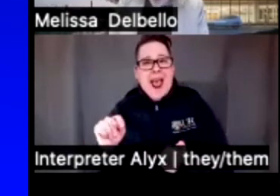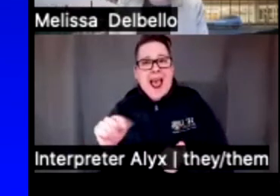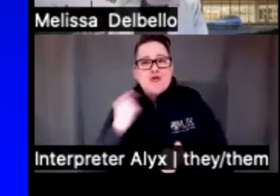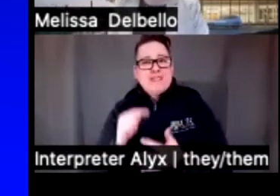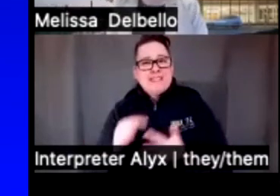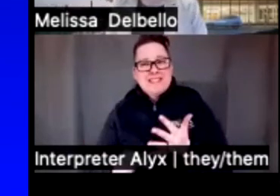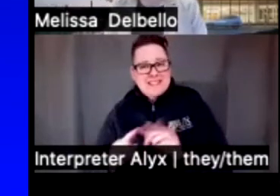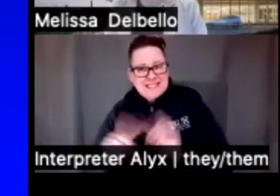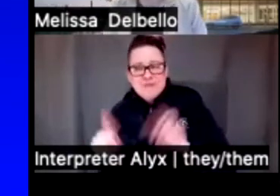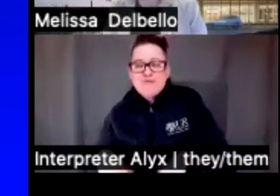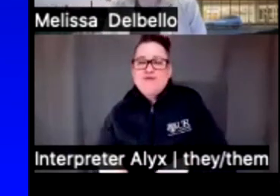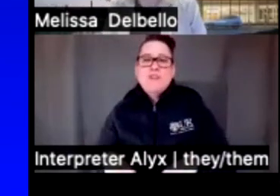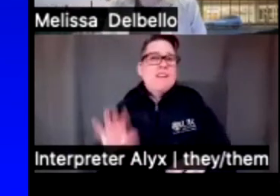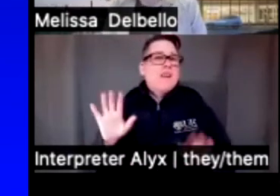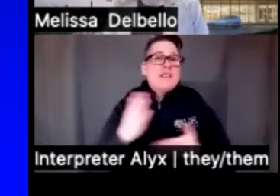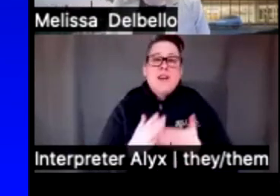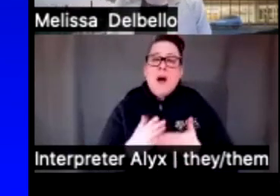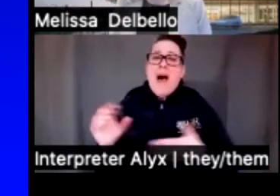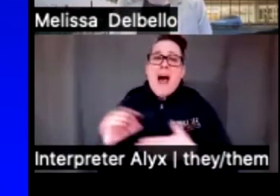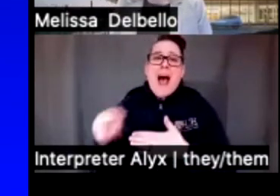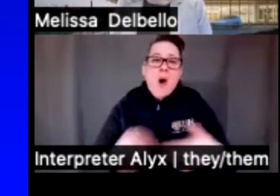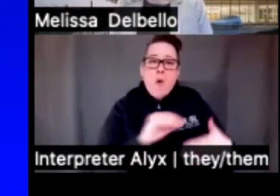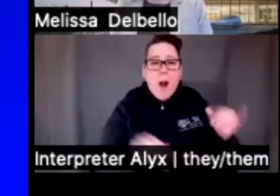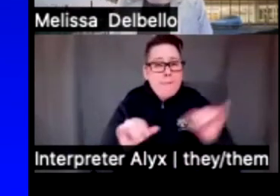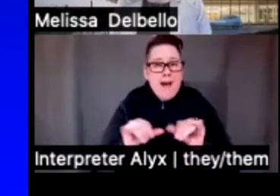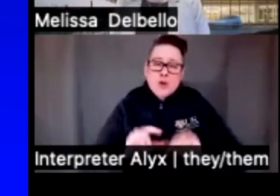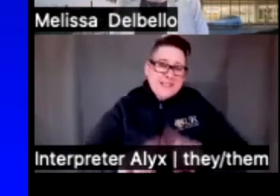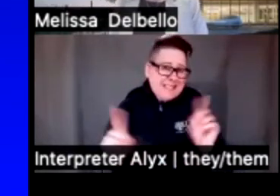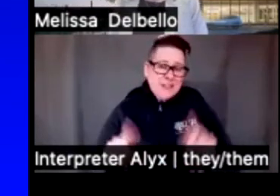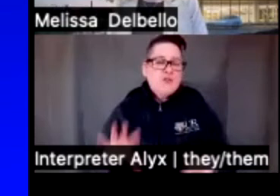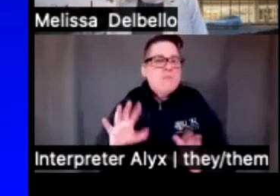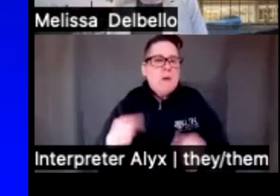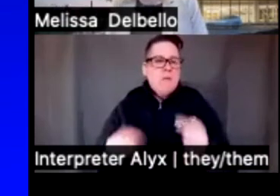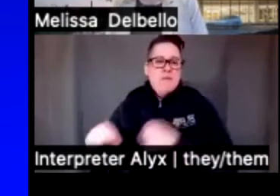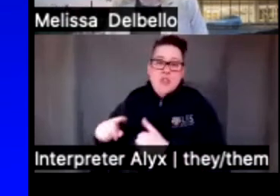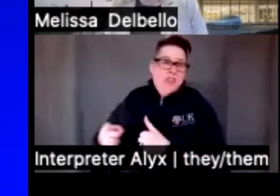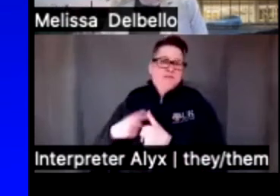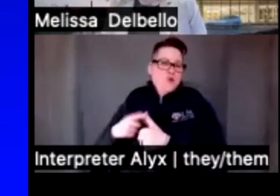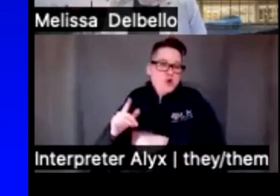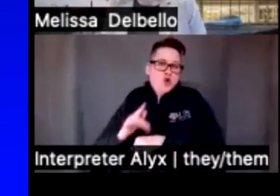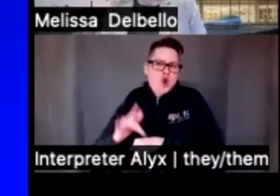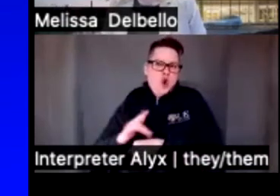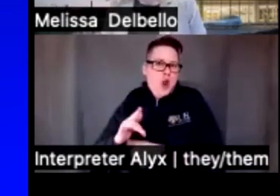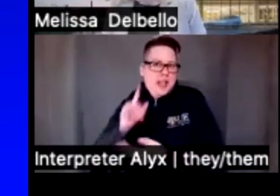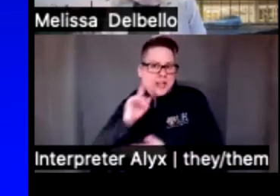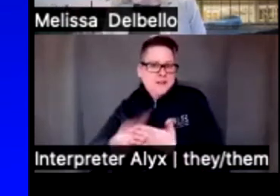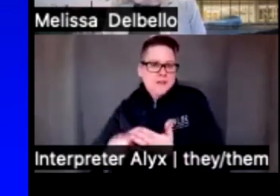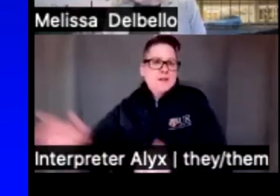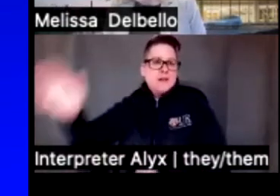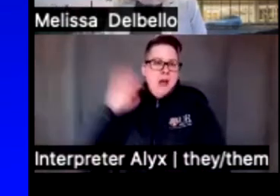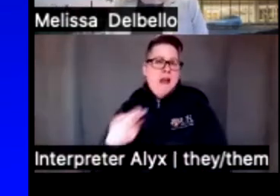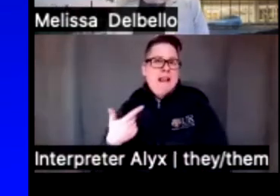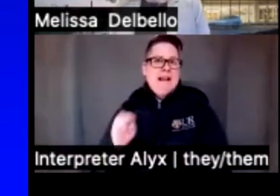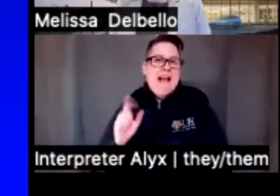outcome measures in different studies. So the first and earliest studies was quite a while ago that Barbara Geller